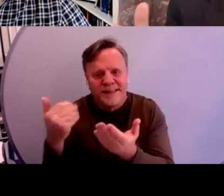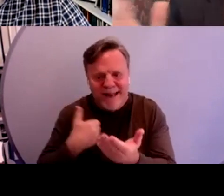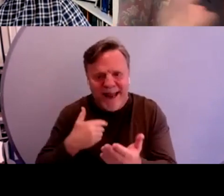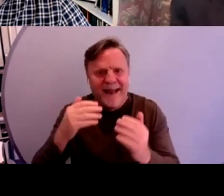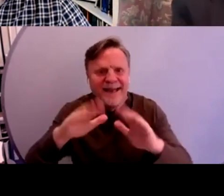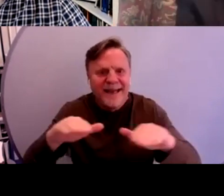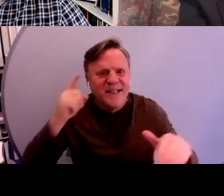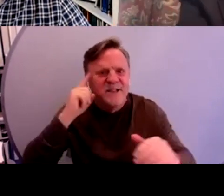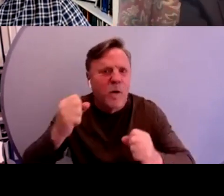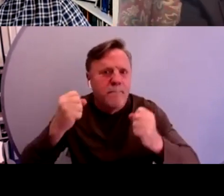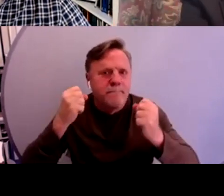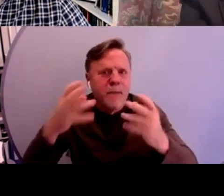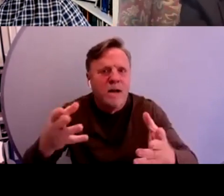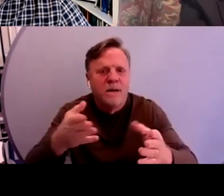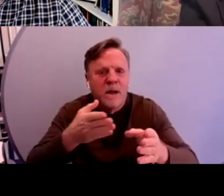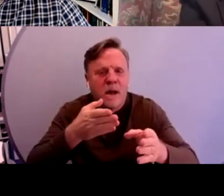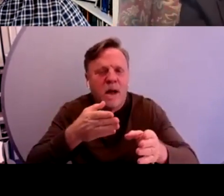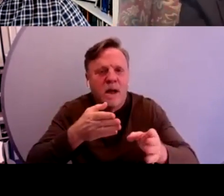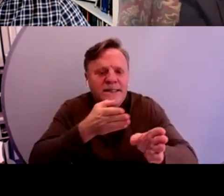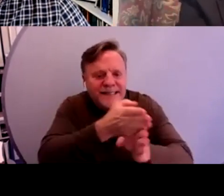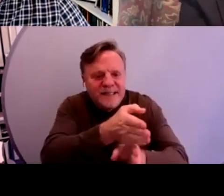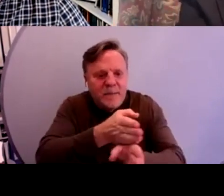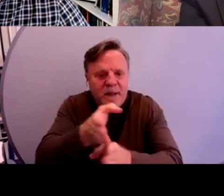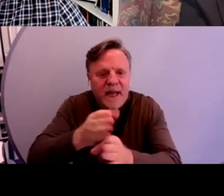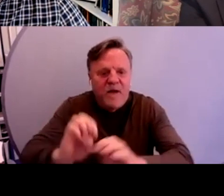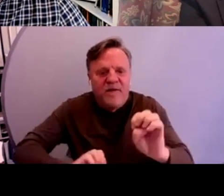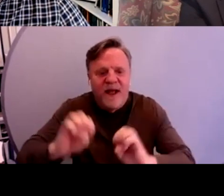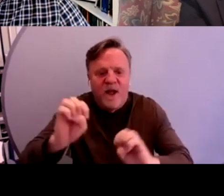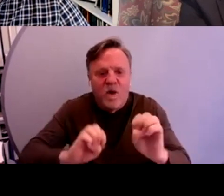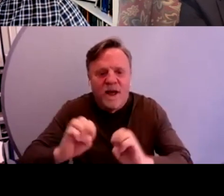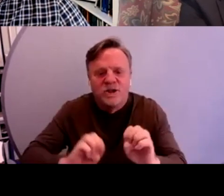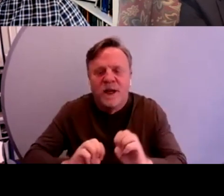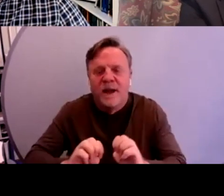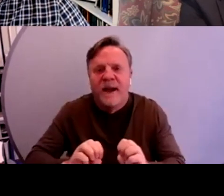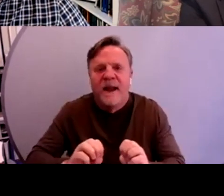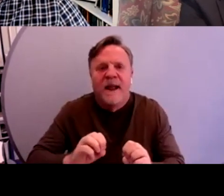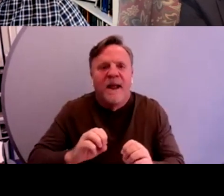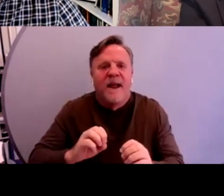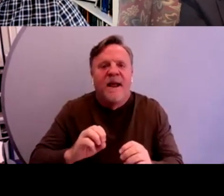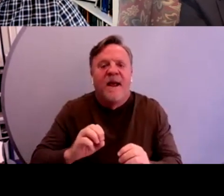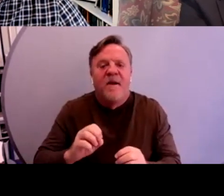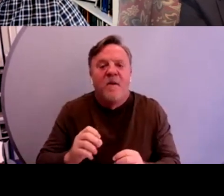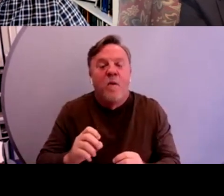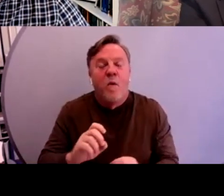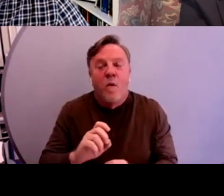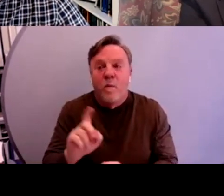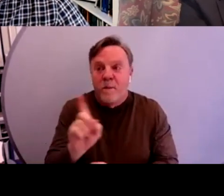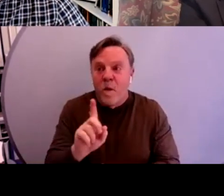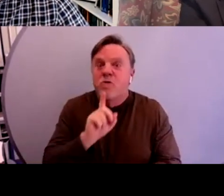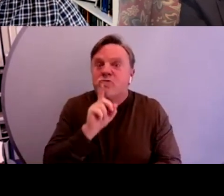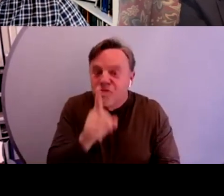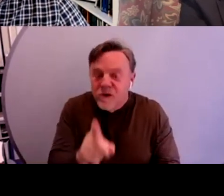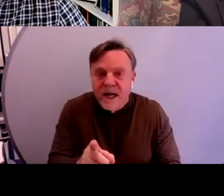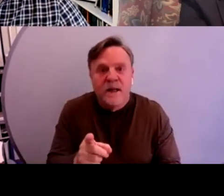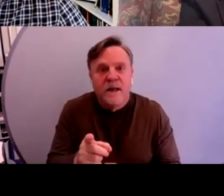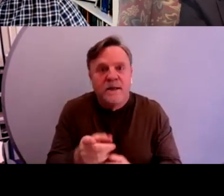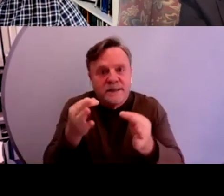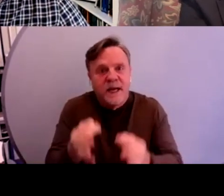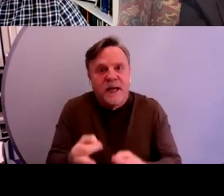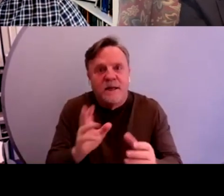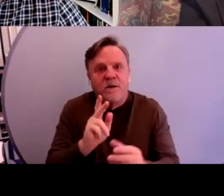of multidisciplinary evaluation. But where my call got born was just listening to those